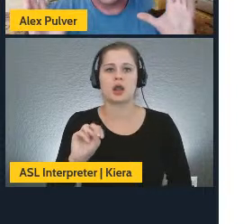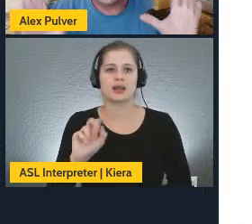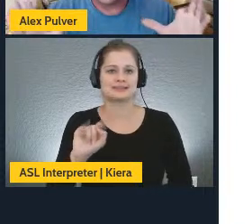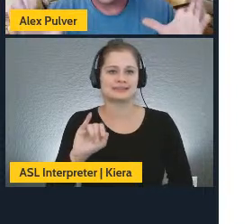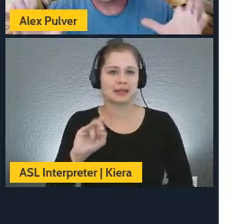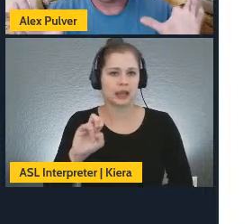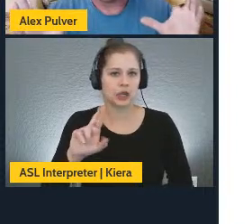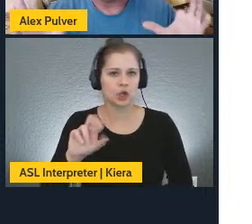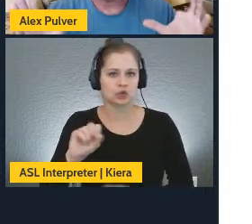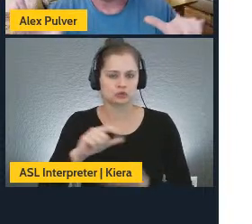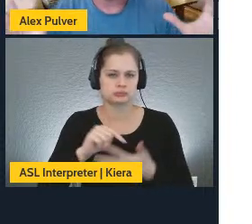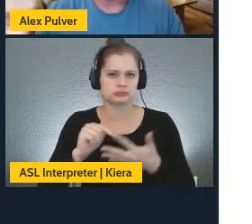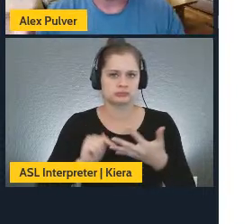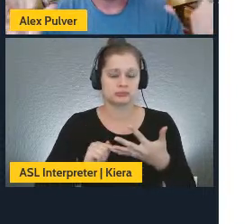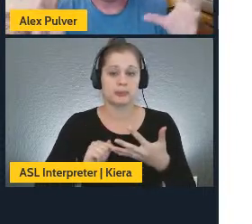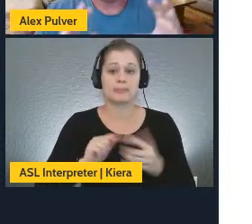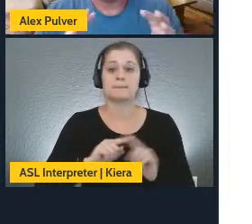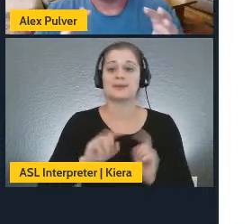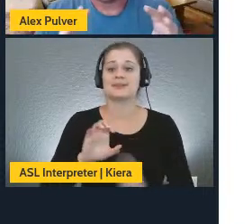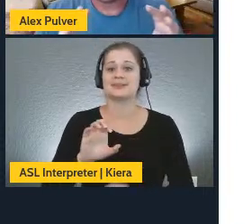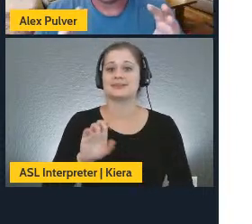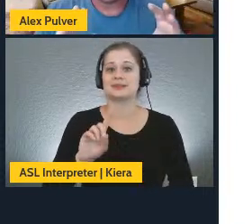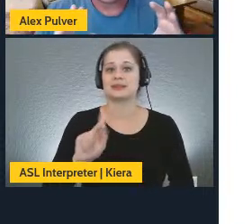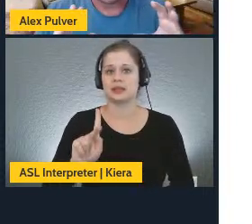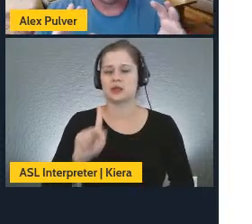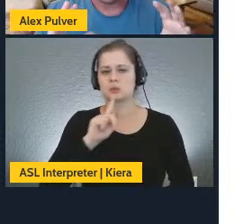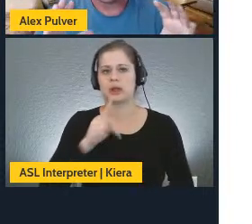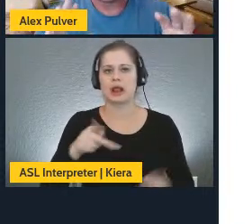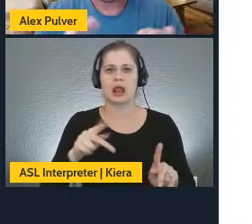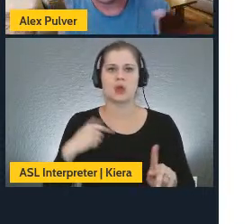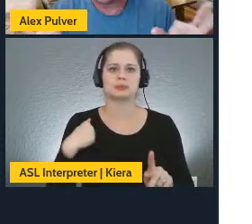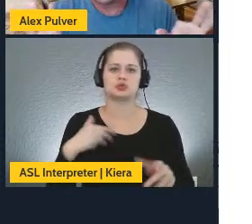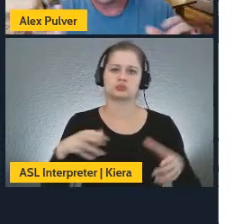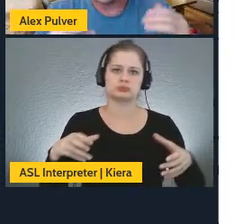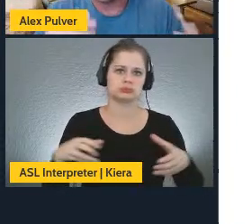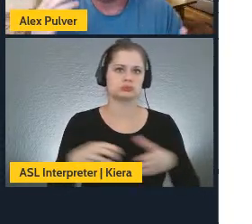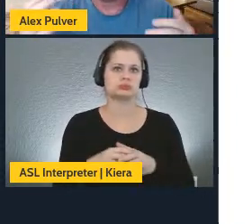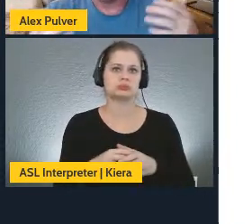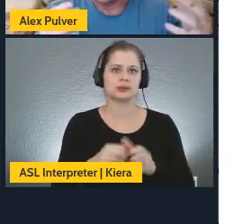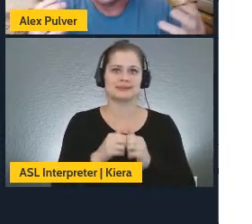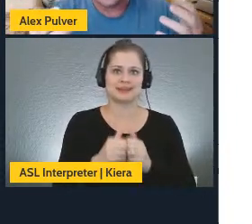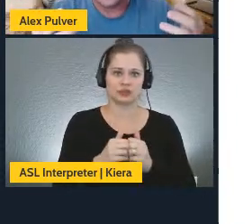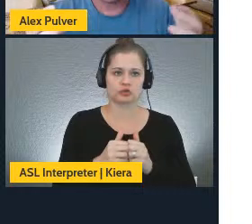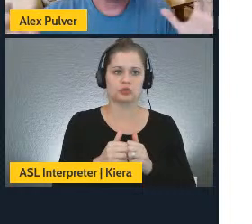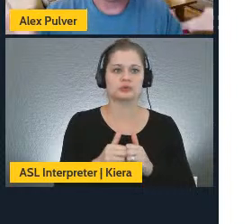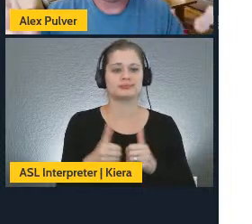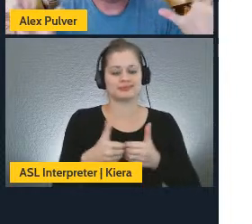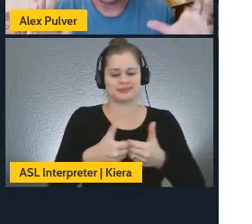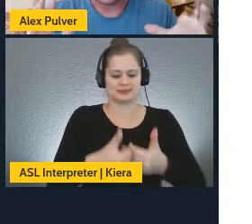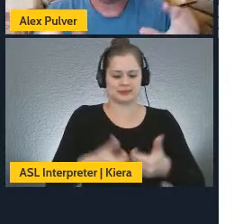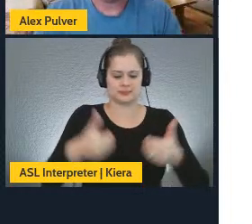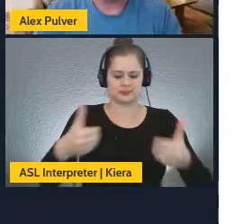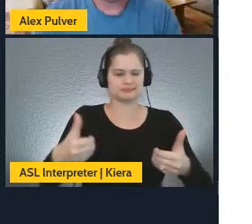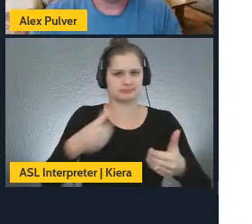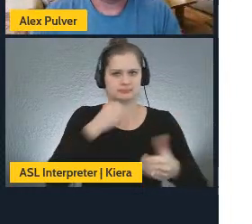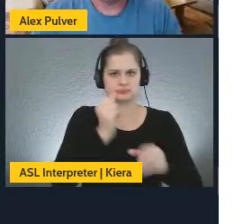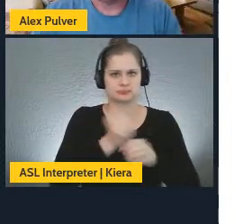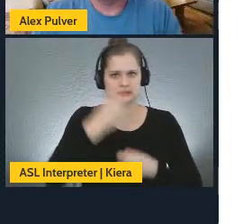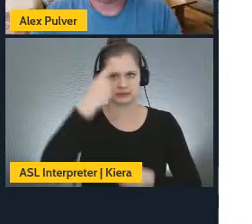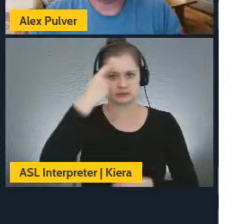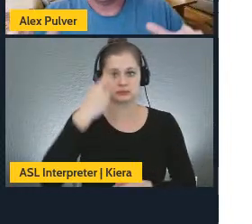But CDK really allows me to put those together, because separately they don't really make sense, right? But only together